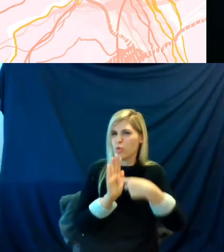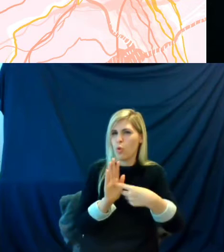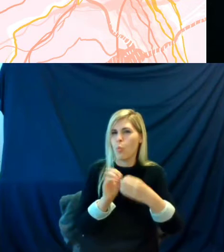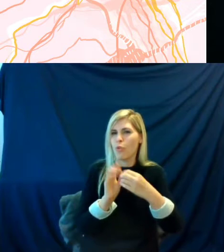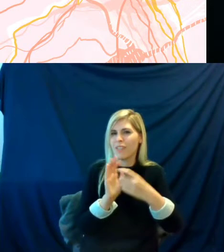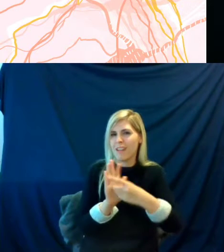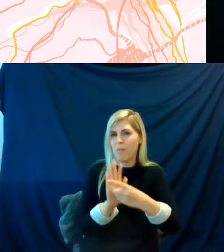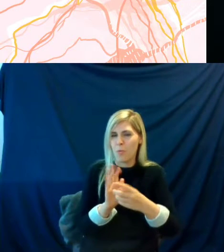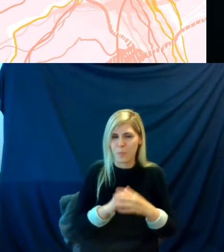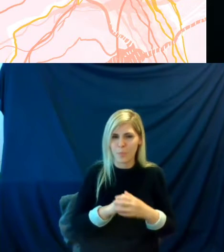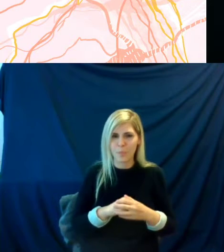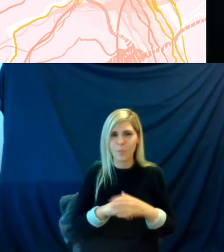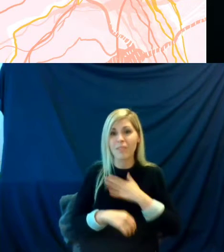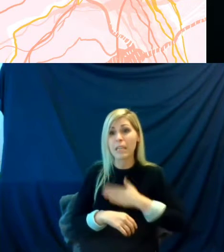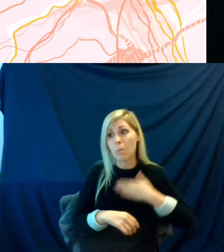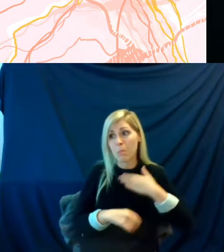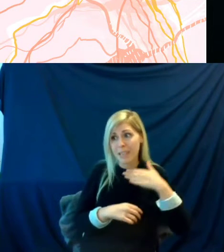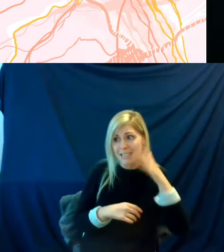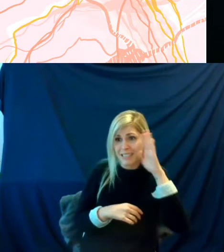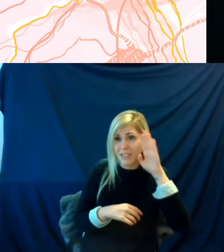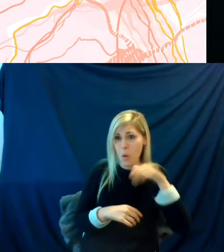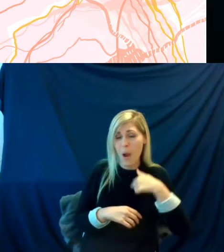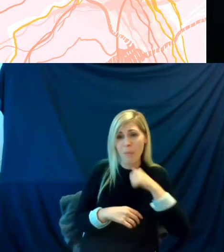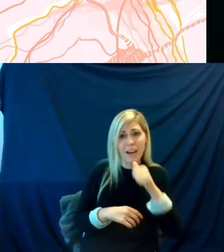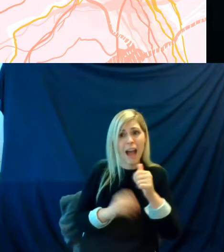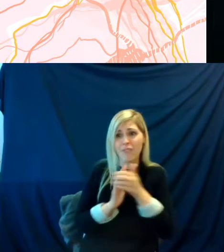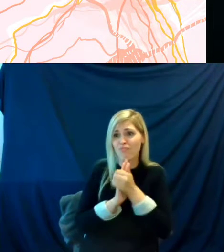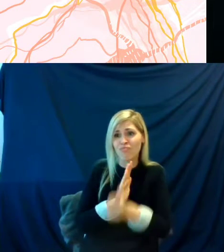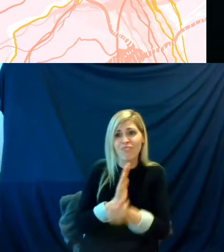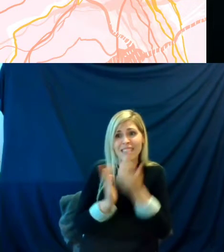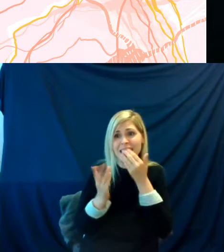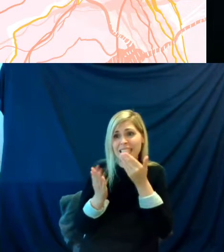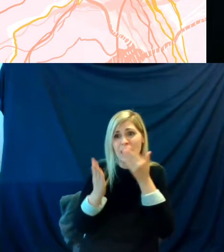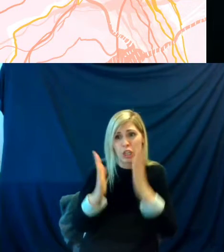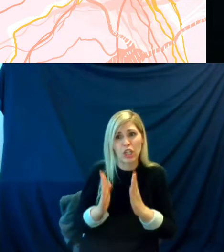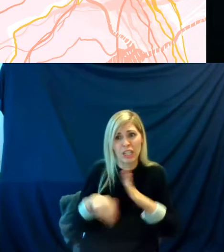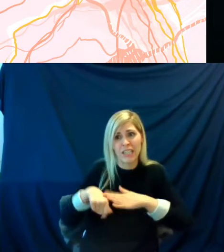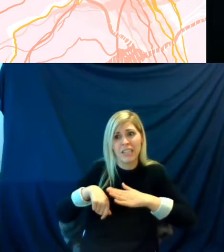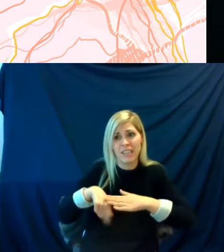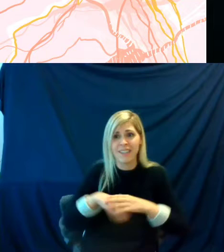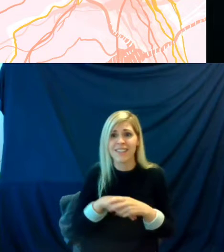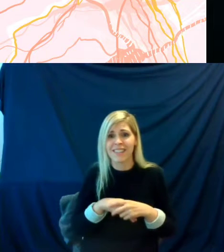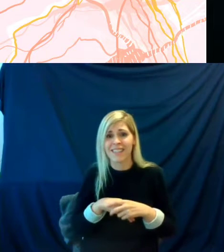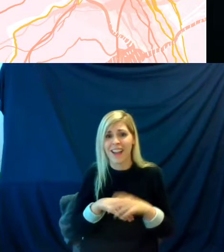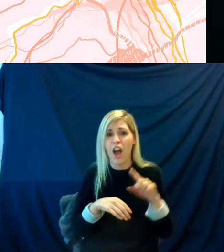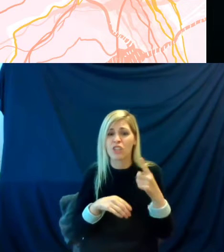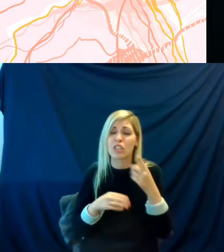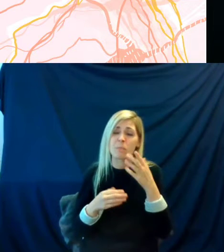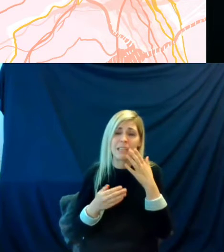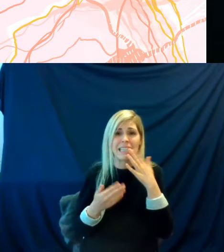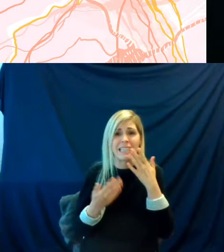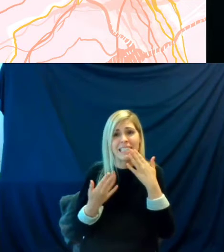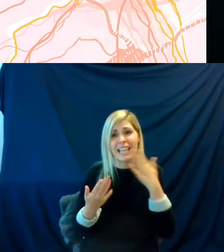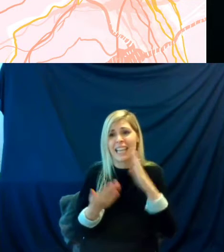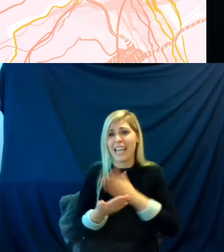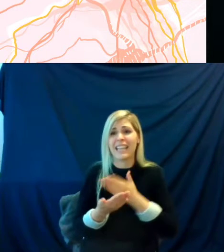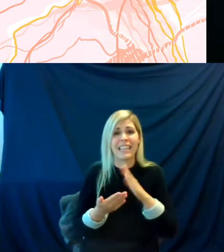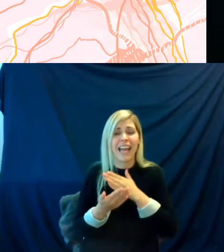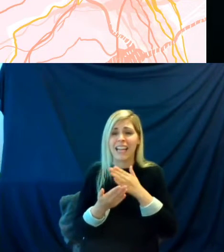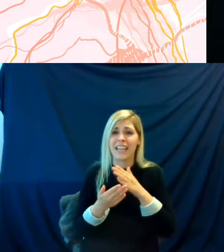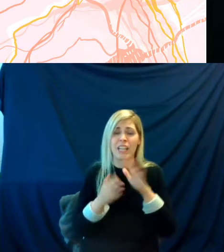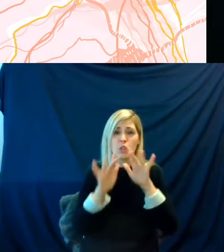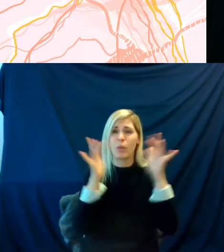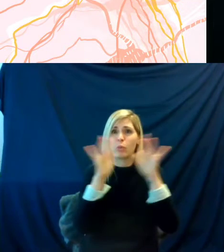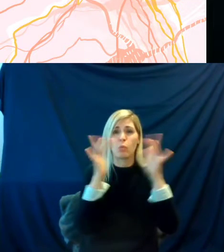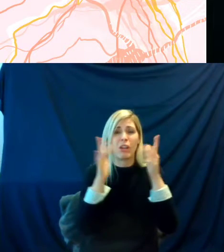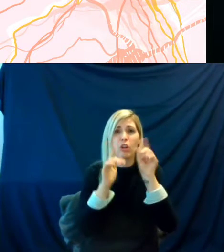of the demos here. Please note, I'm not the best singer, so I'll just be singing like Twinkle,